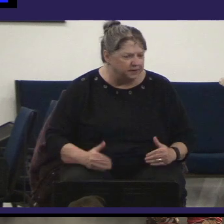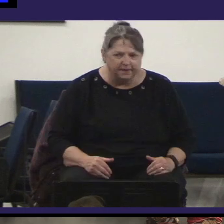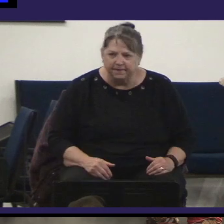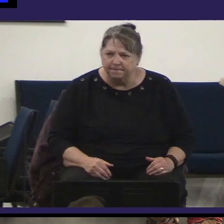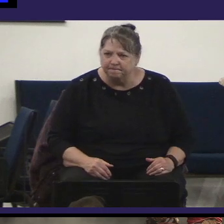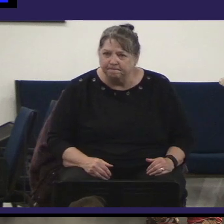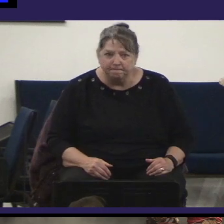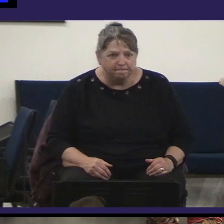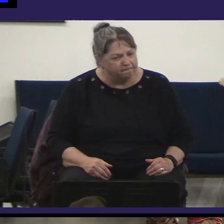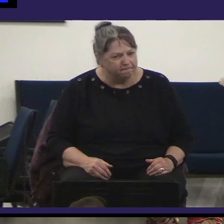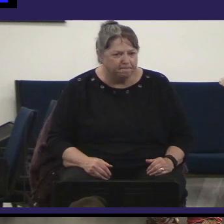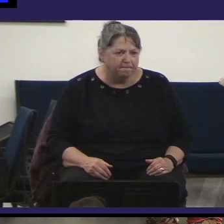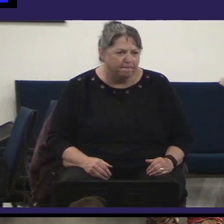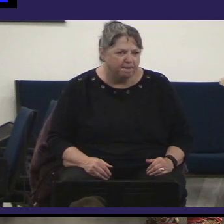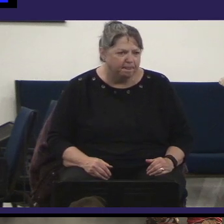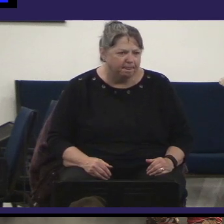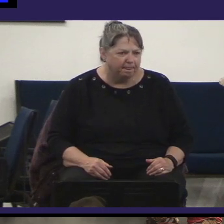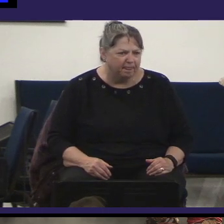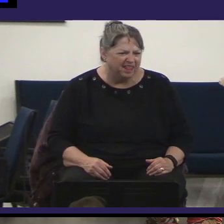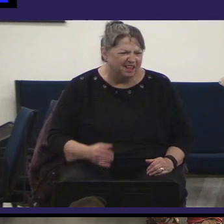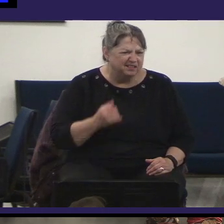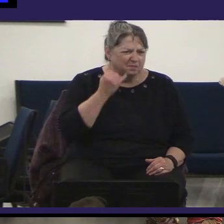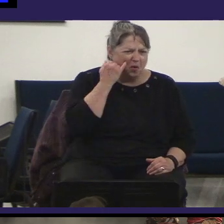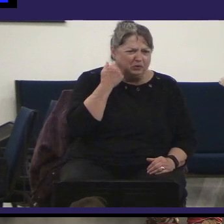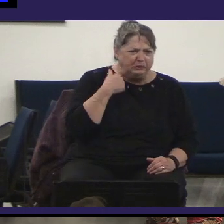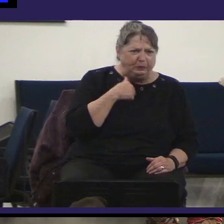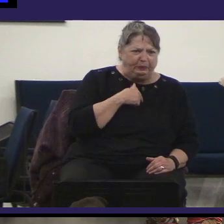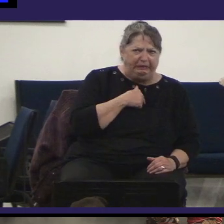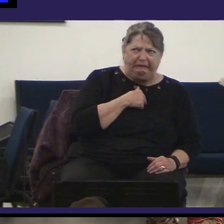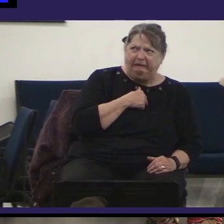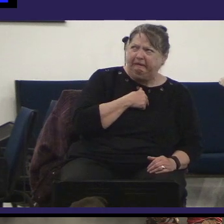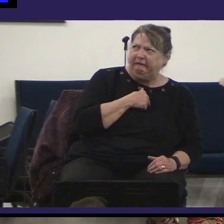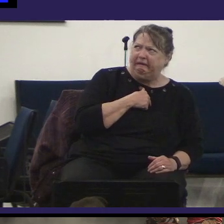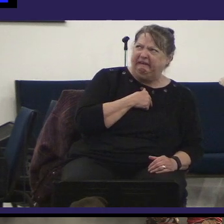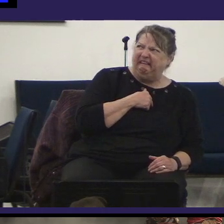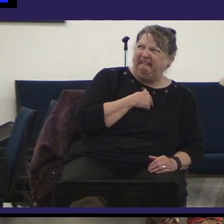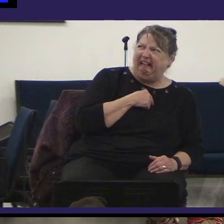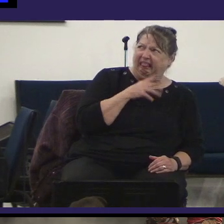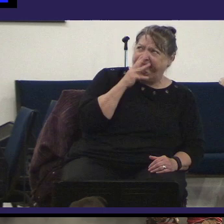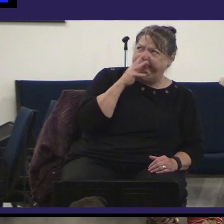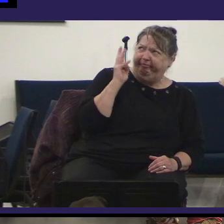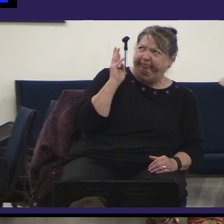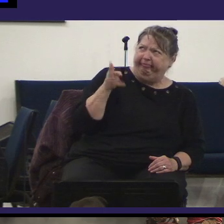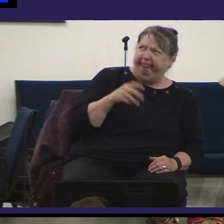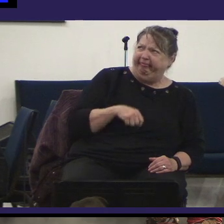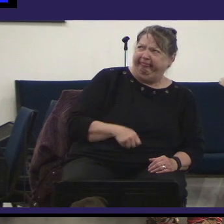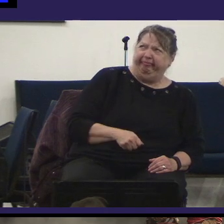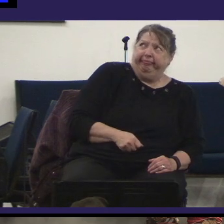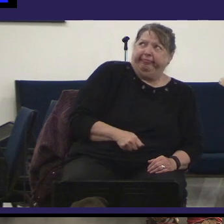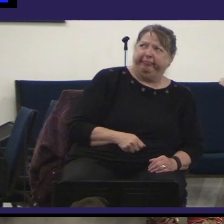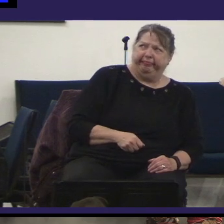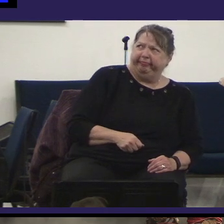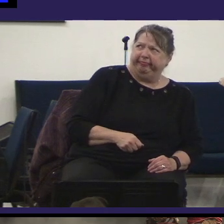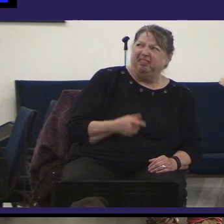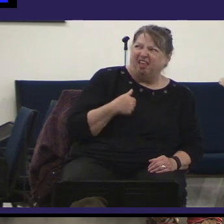it's not because God has failed us, it's because we've not kept up our end of the bargain.